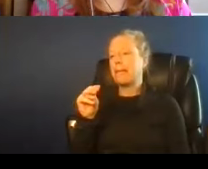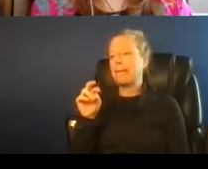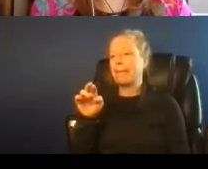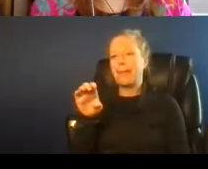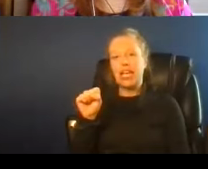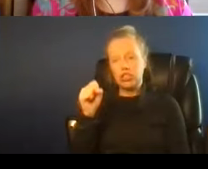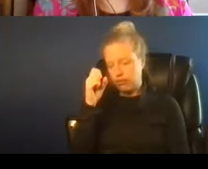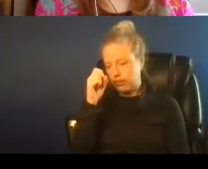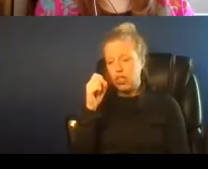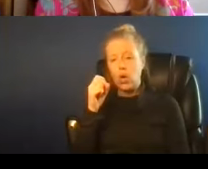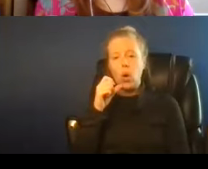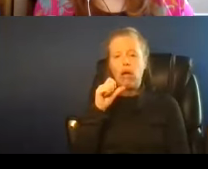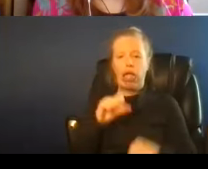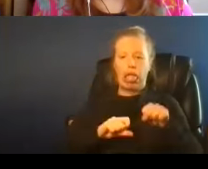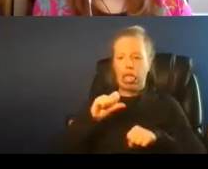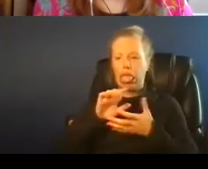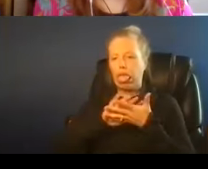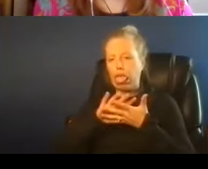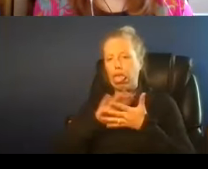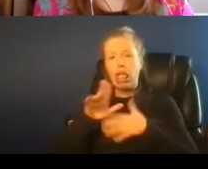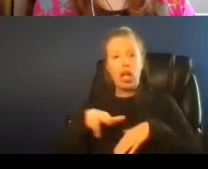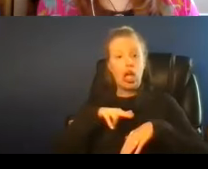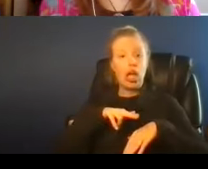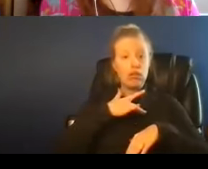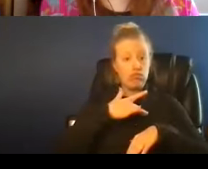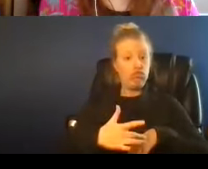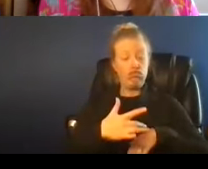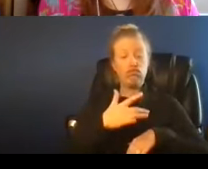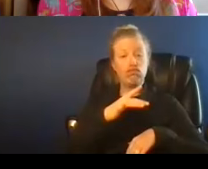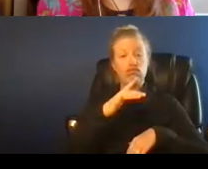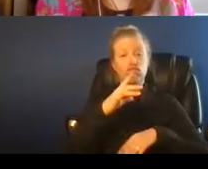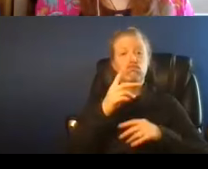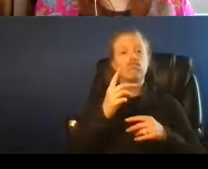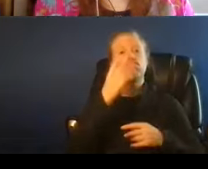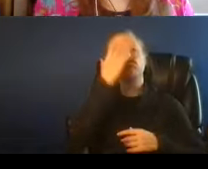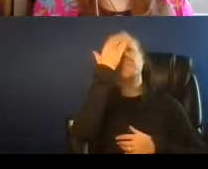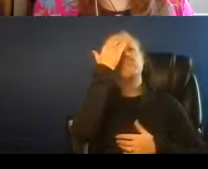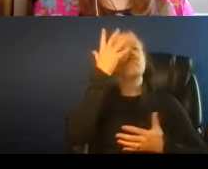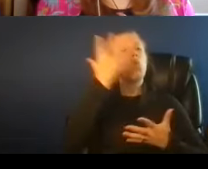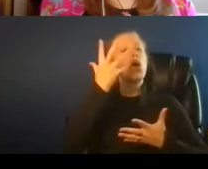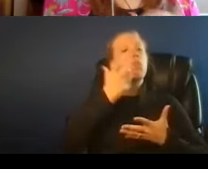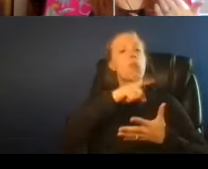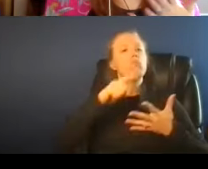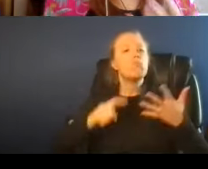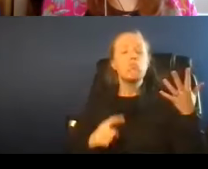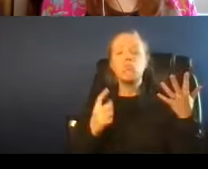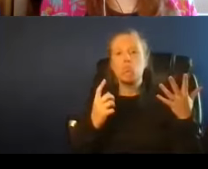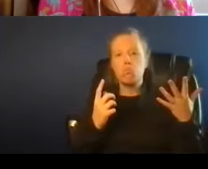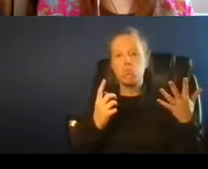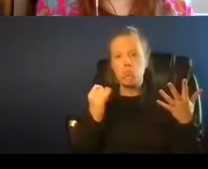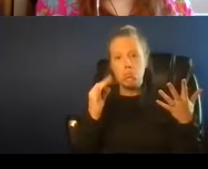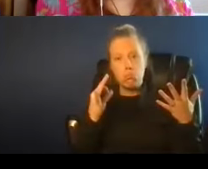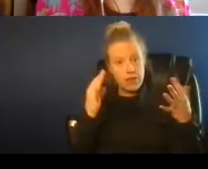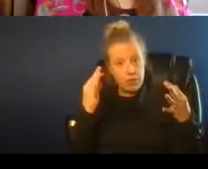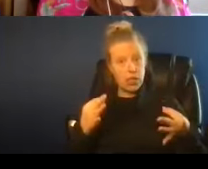some indecision. If you're normally a really decisive person and always know, like, you can make a choice